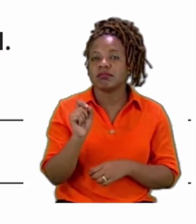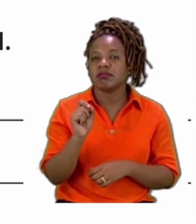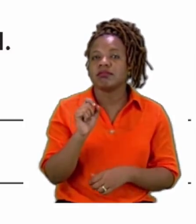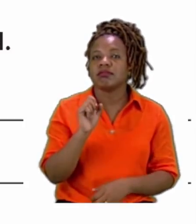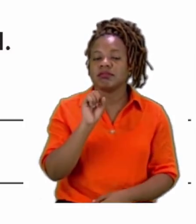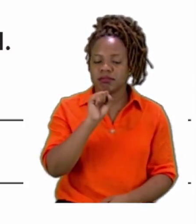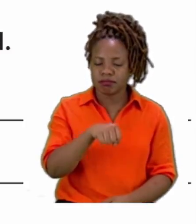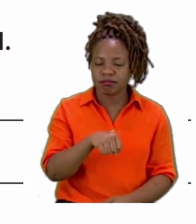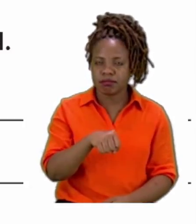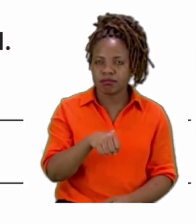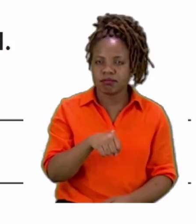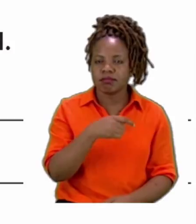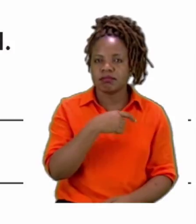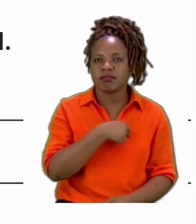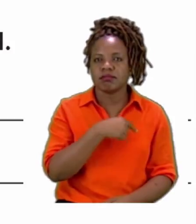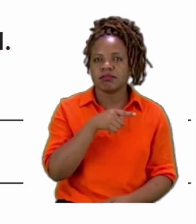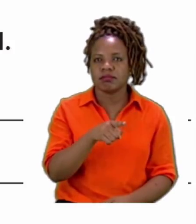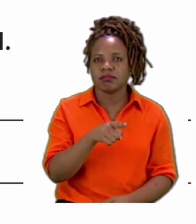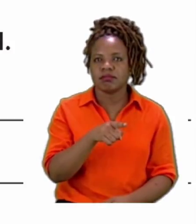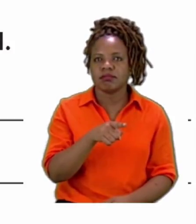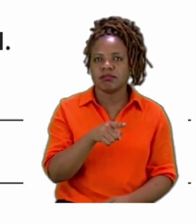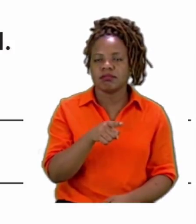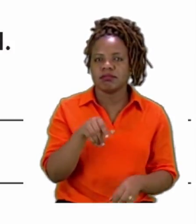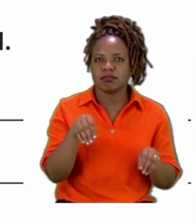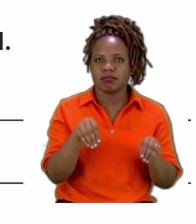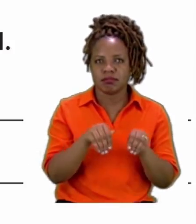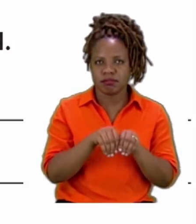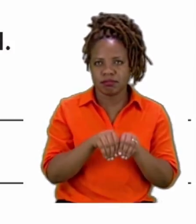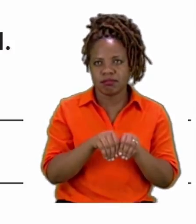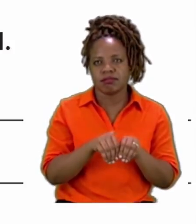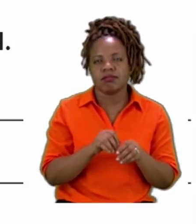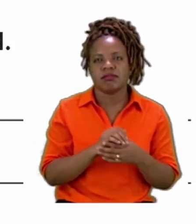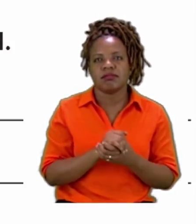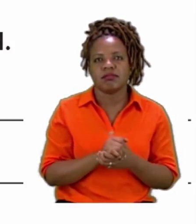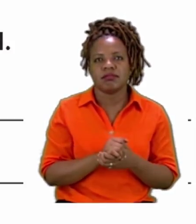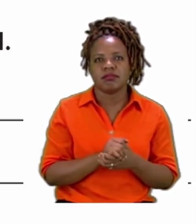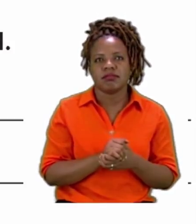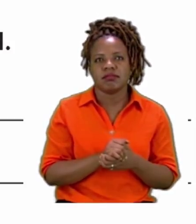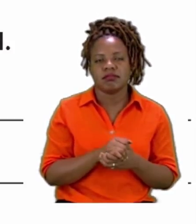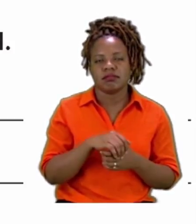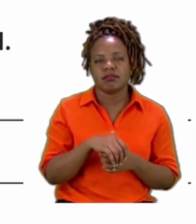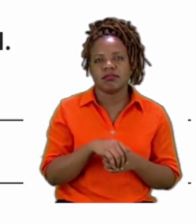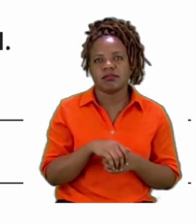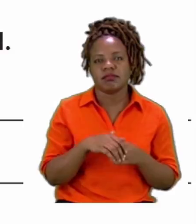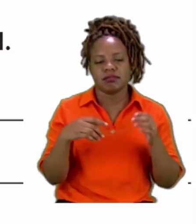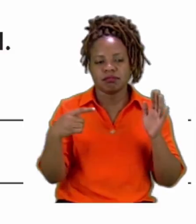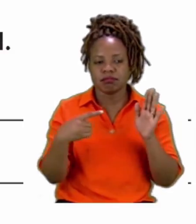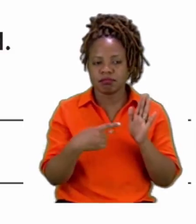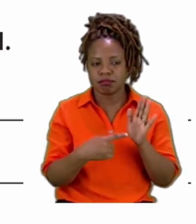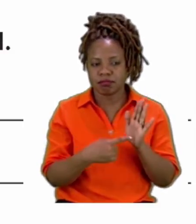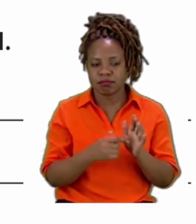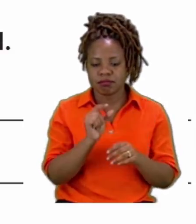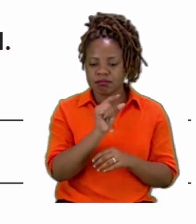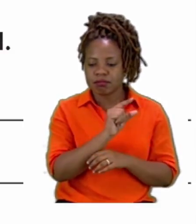say, yes, she did. Don't forget your full stop at the end of